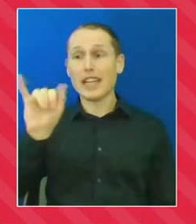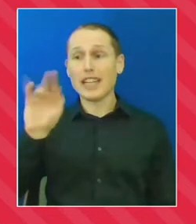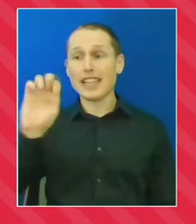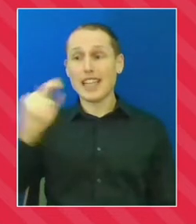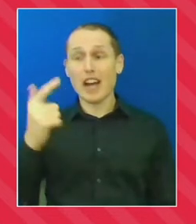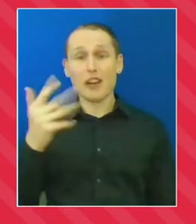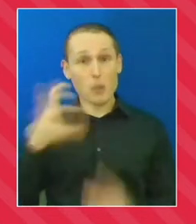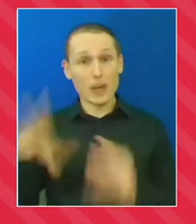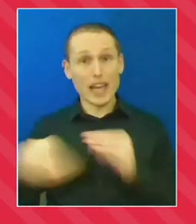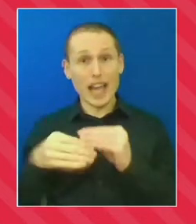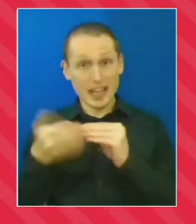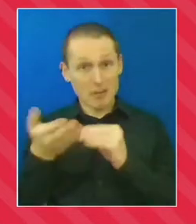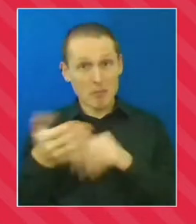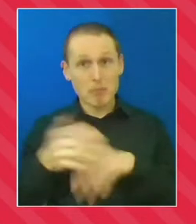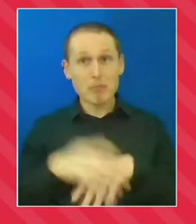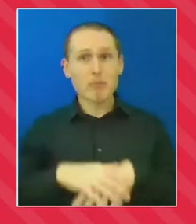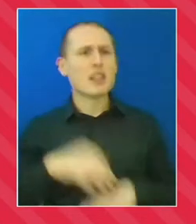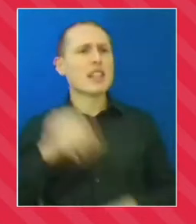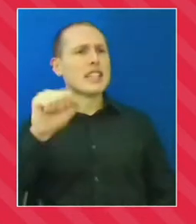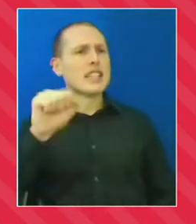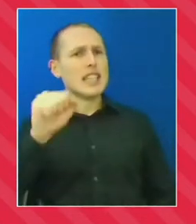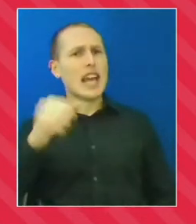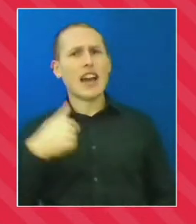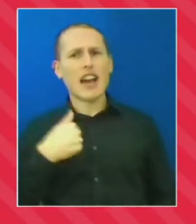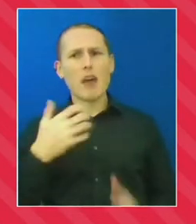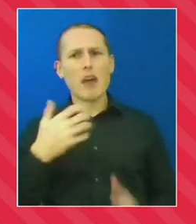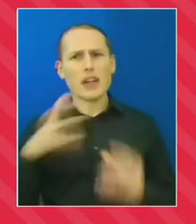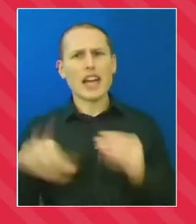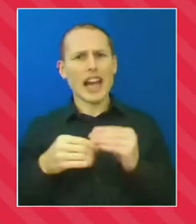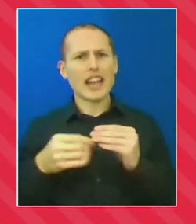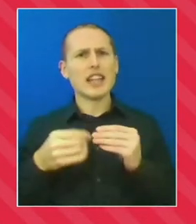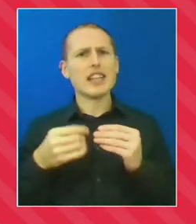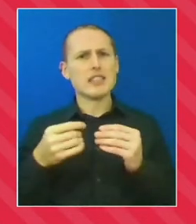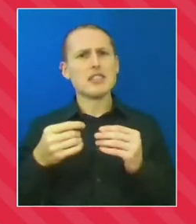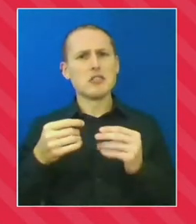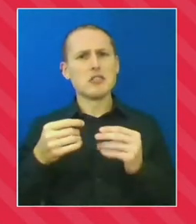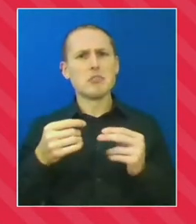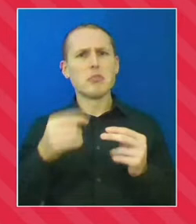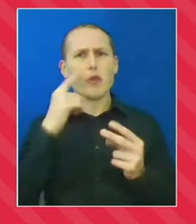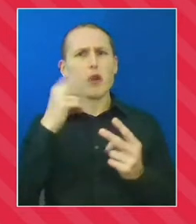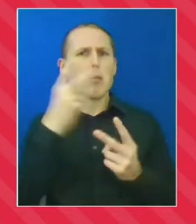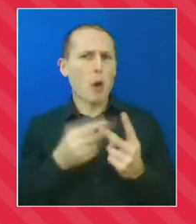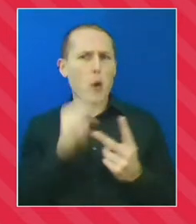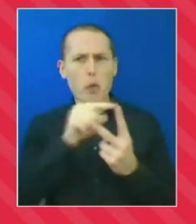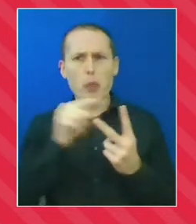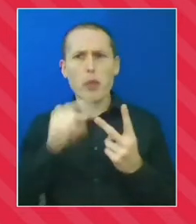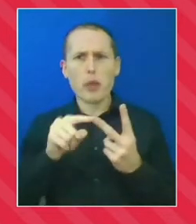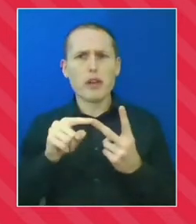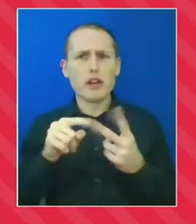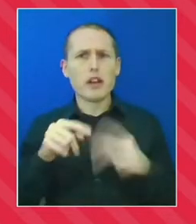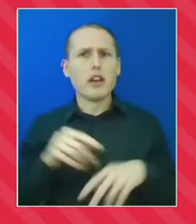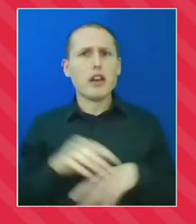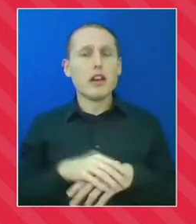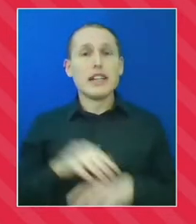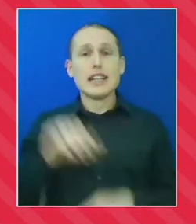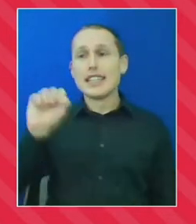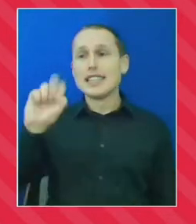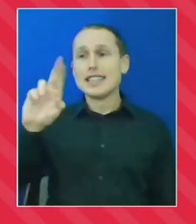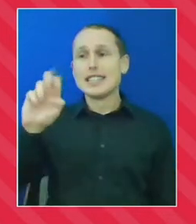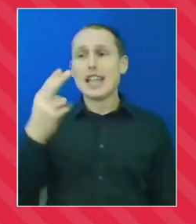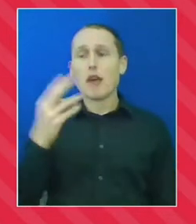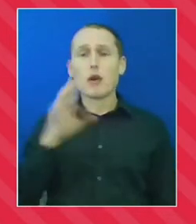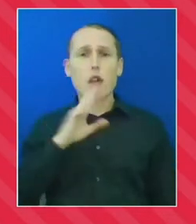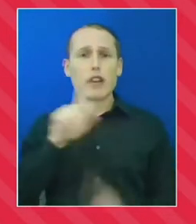both comments. I think Sarah's comments about the infrastructure